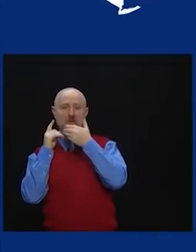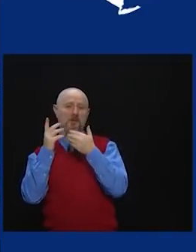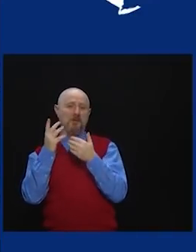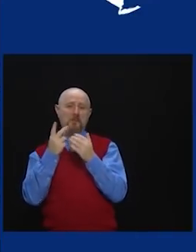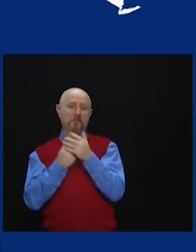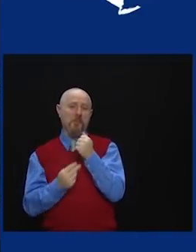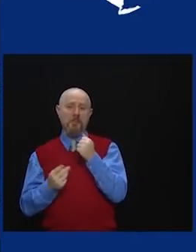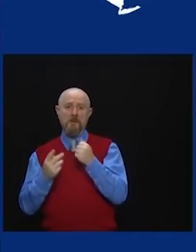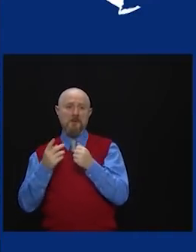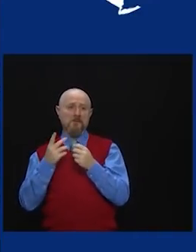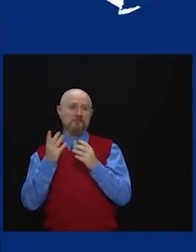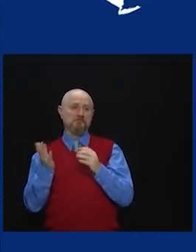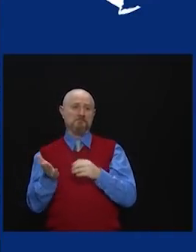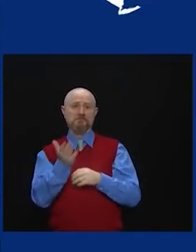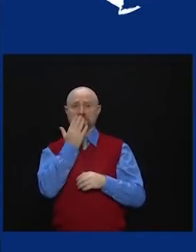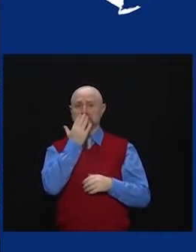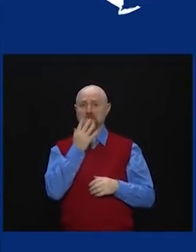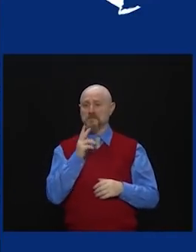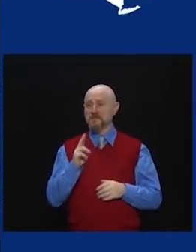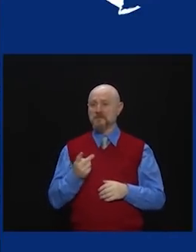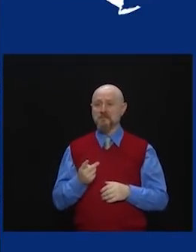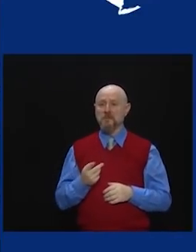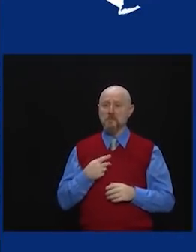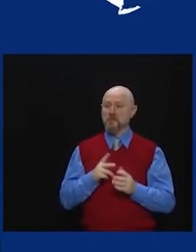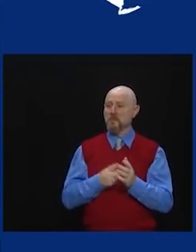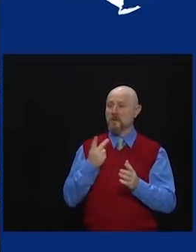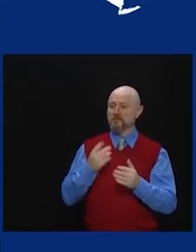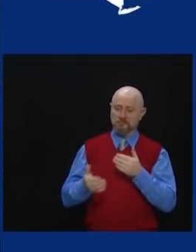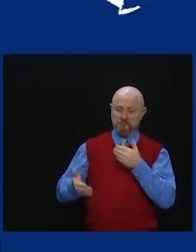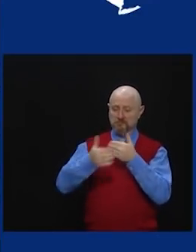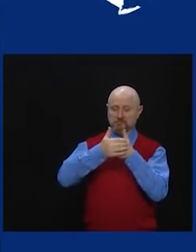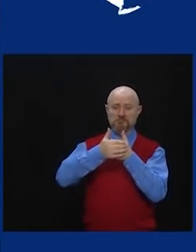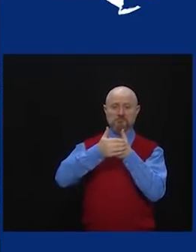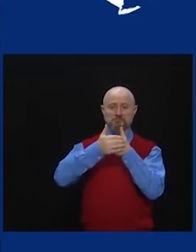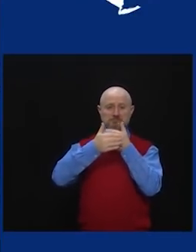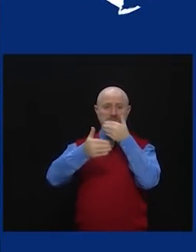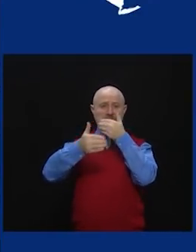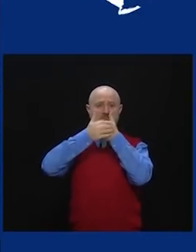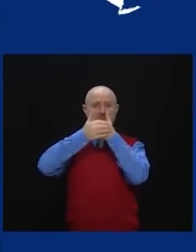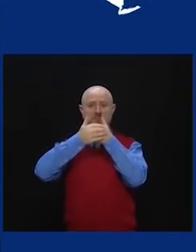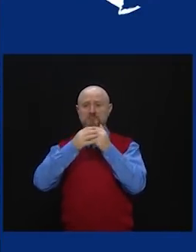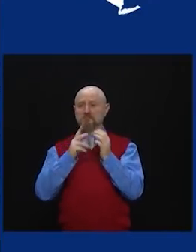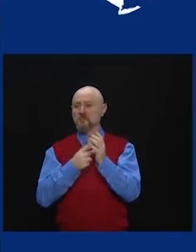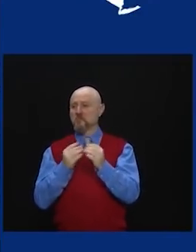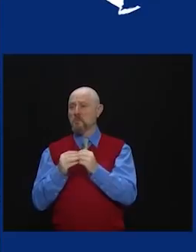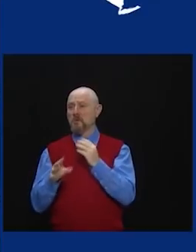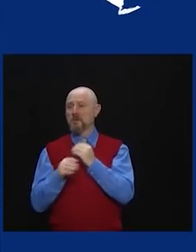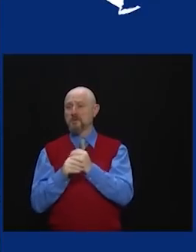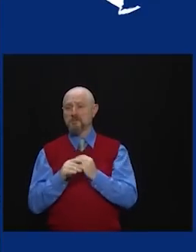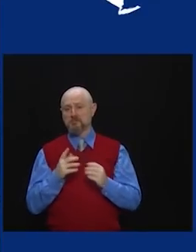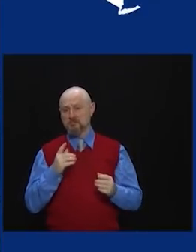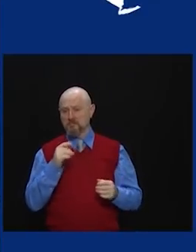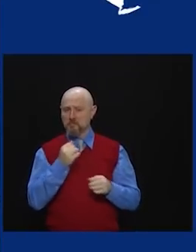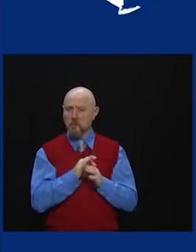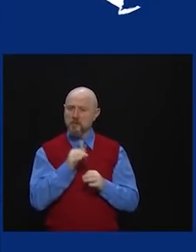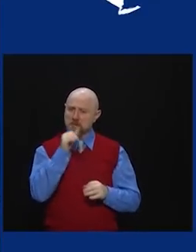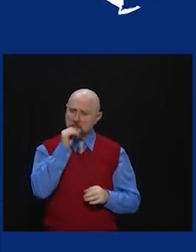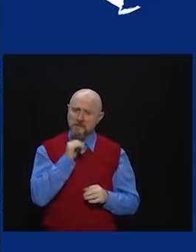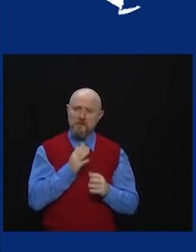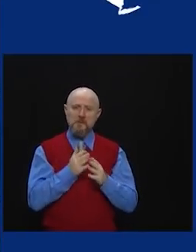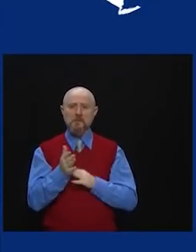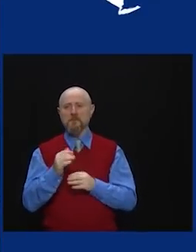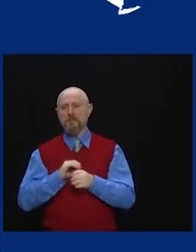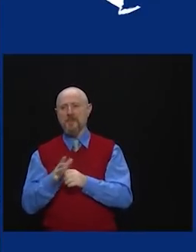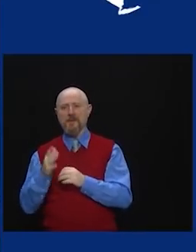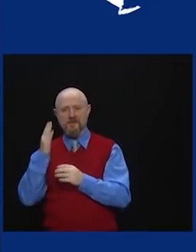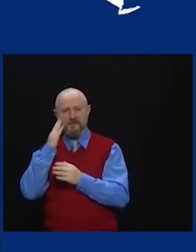continue to be double masked, extra protected, and know that this is the way you can help get through the pandemic. So we are getting these out